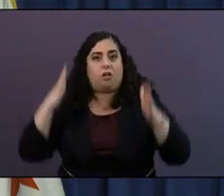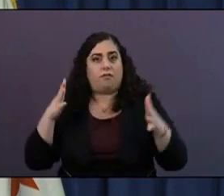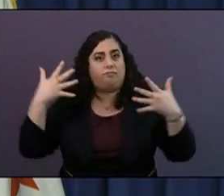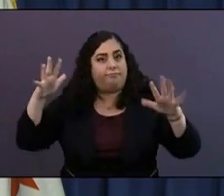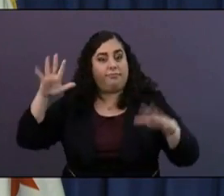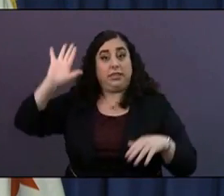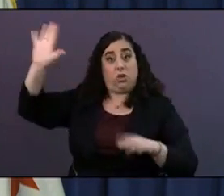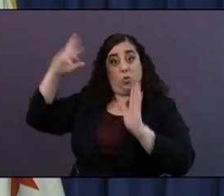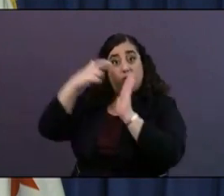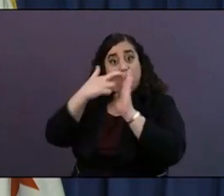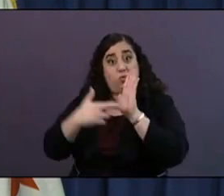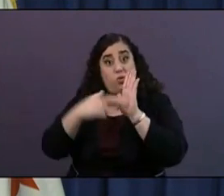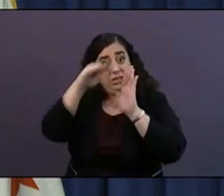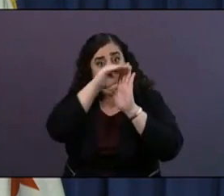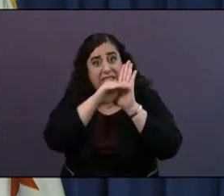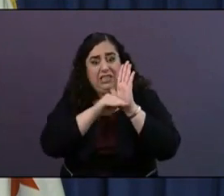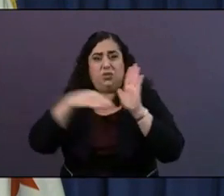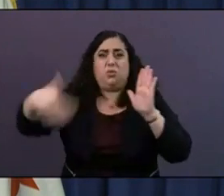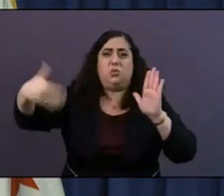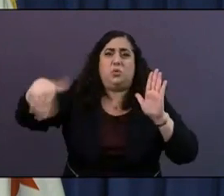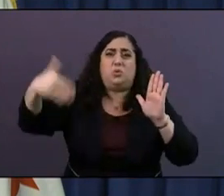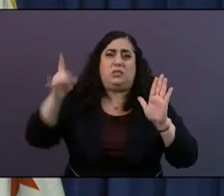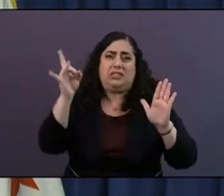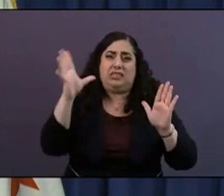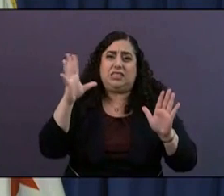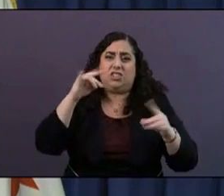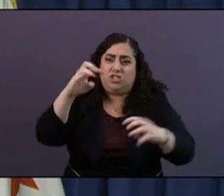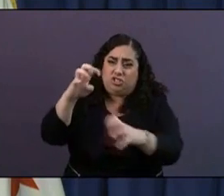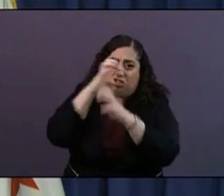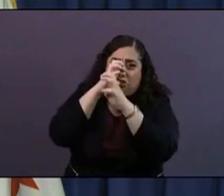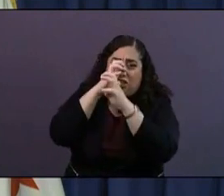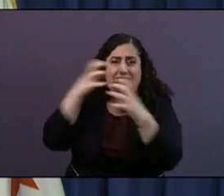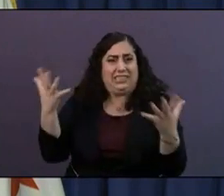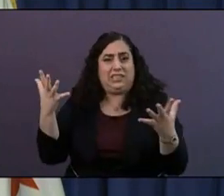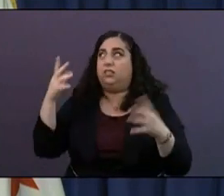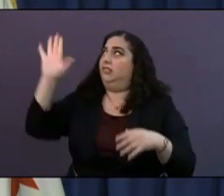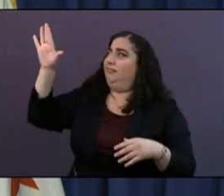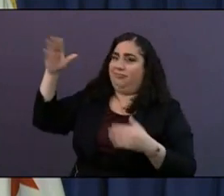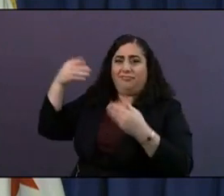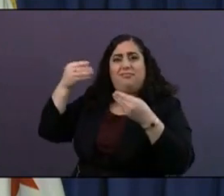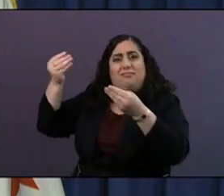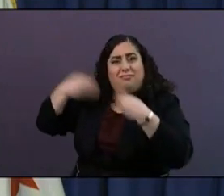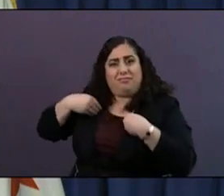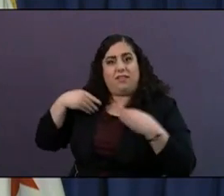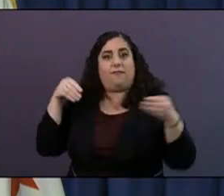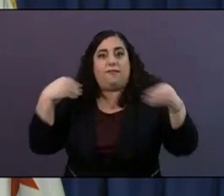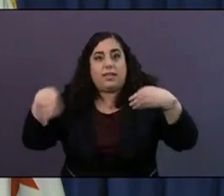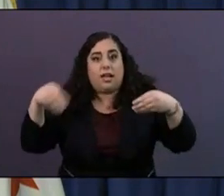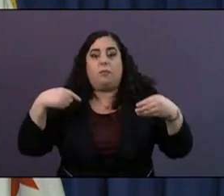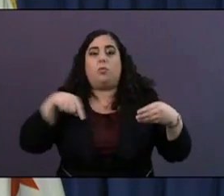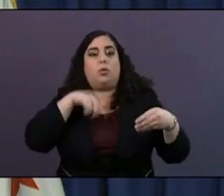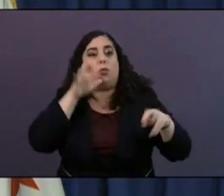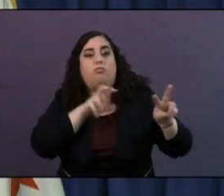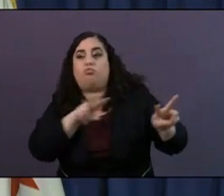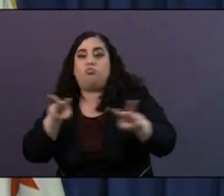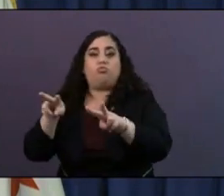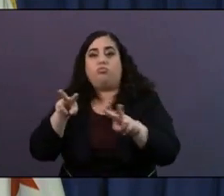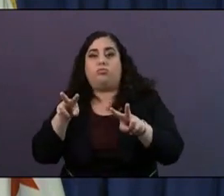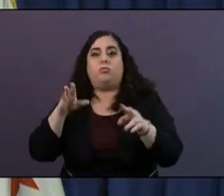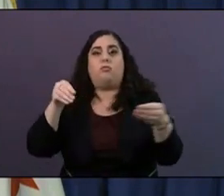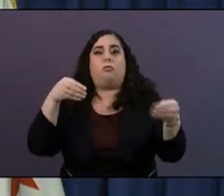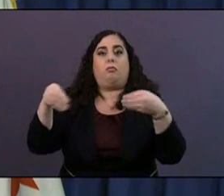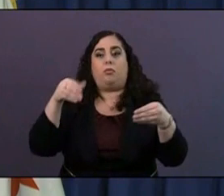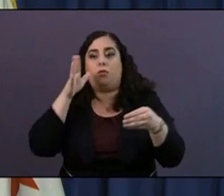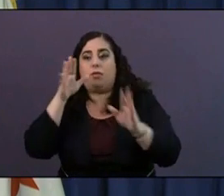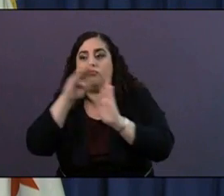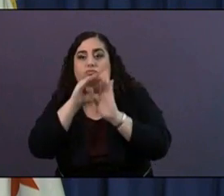that the state established for counties to accelerate reopening. Last week, County Board Chairman Supervisor